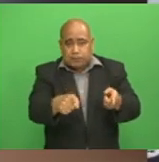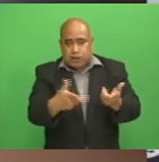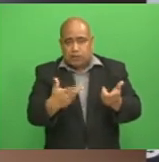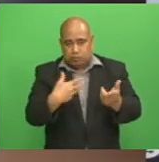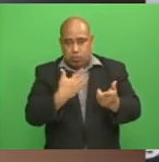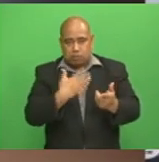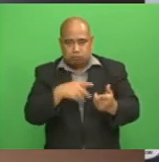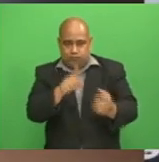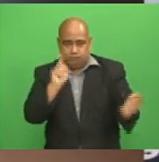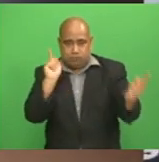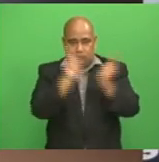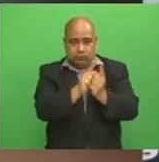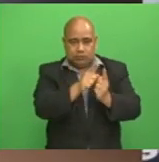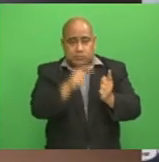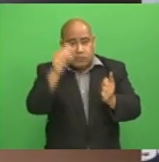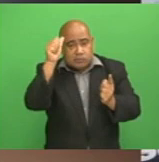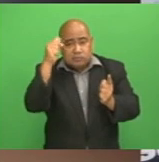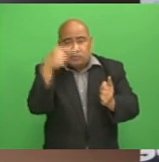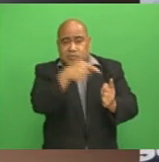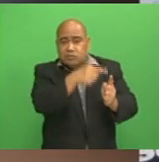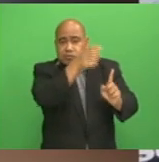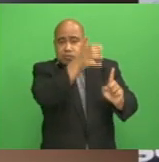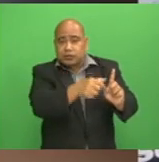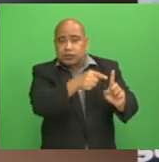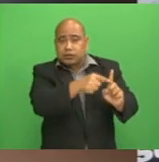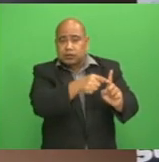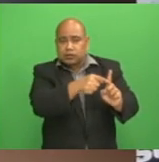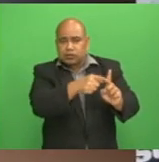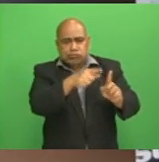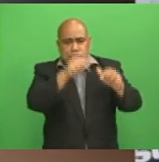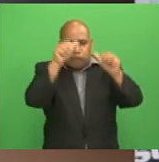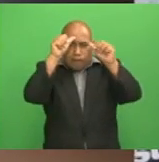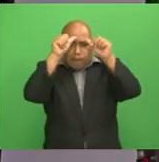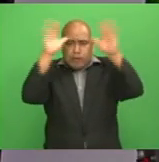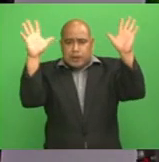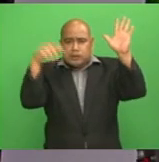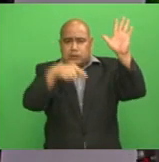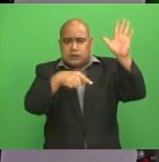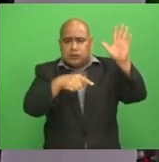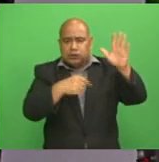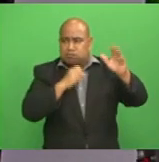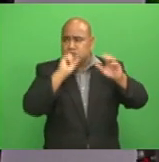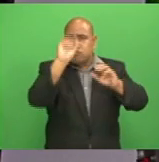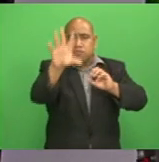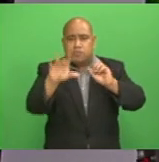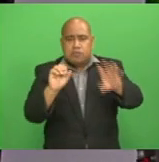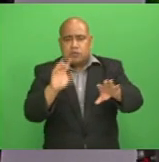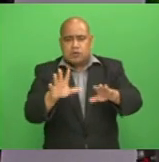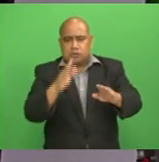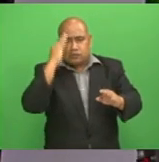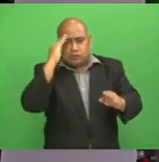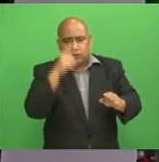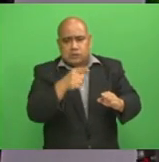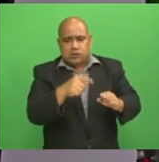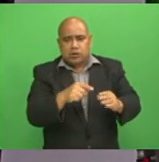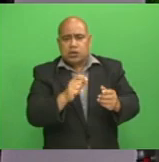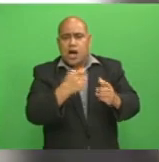rants against the government on social media, has uploaded a new video where he says Khan did in fact approach